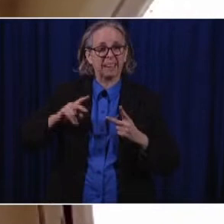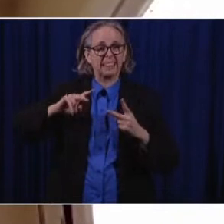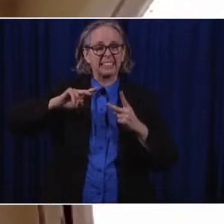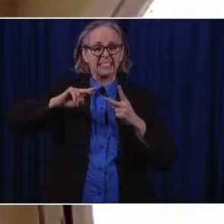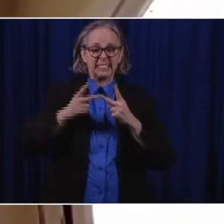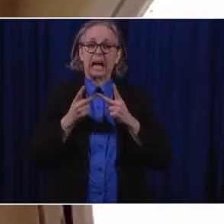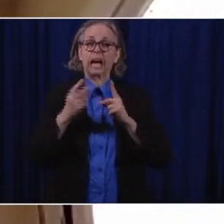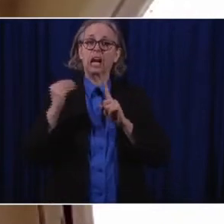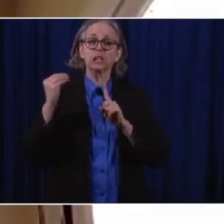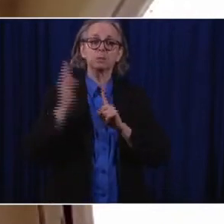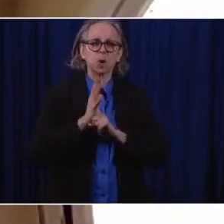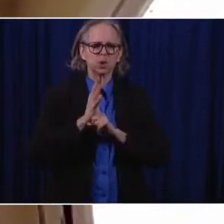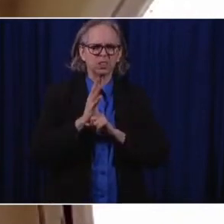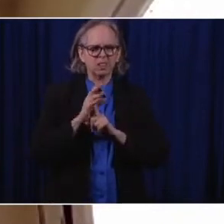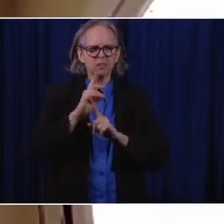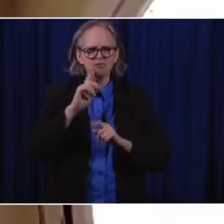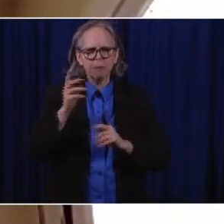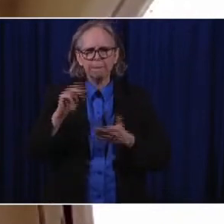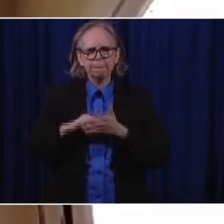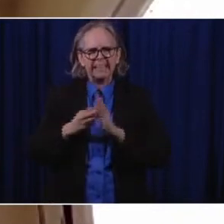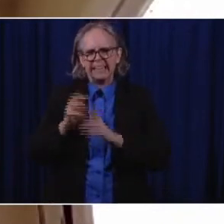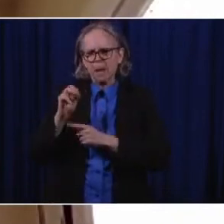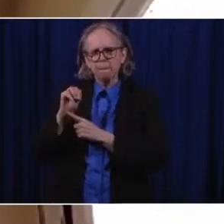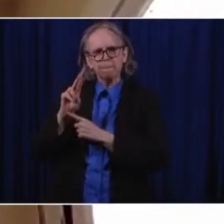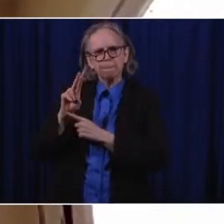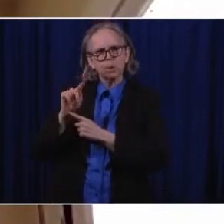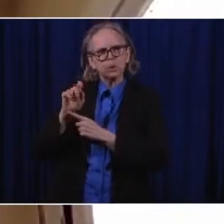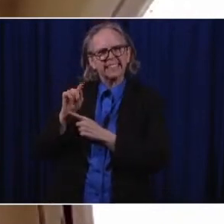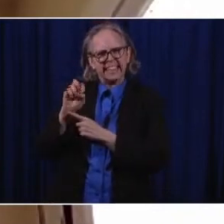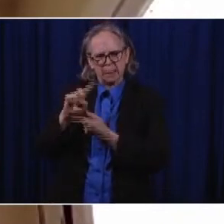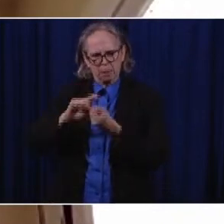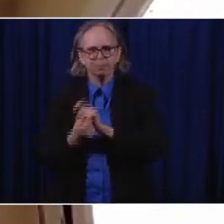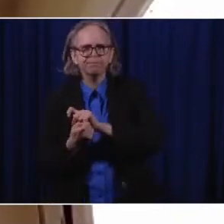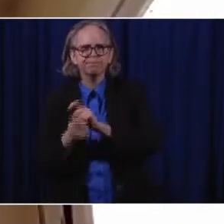same virus they saw the first time. So that's it in a nutshell.